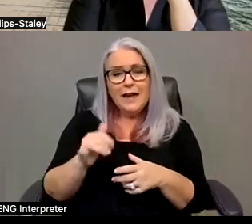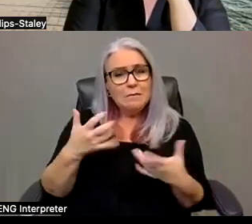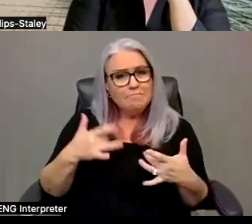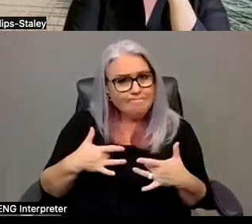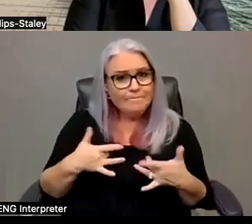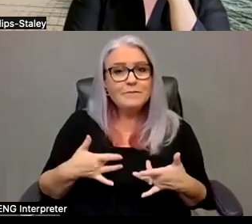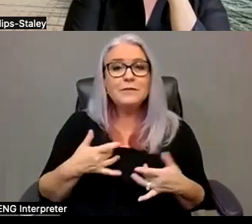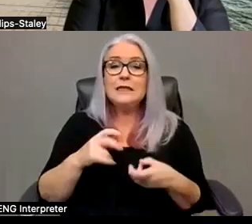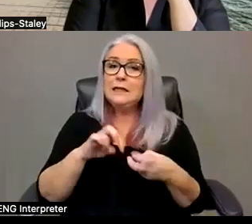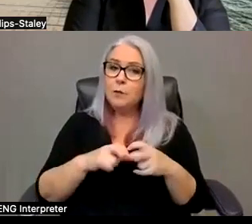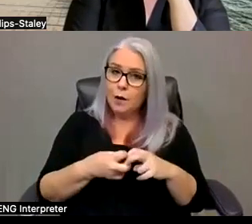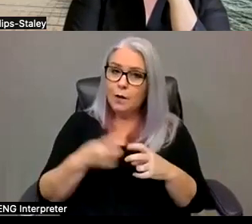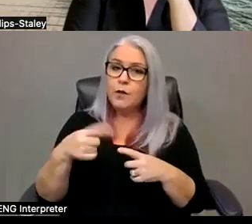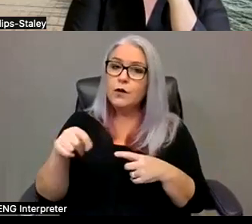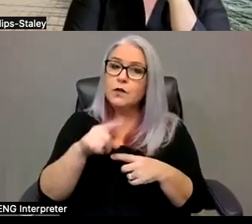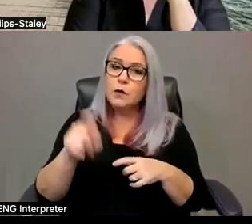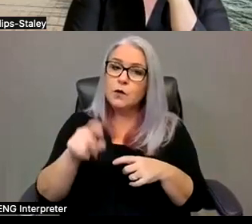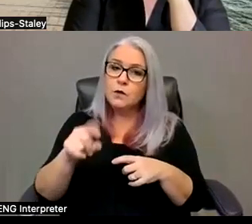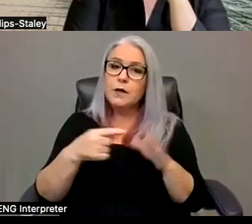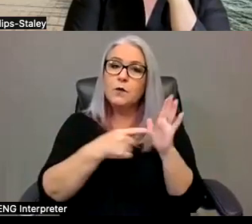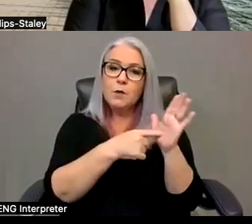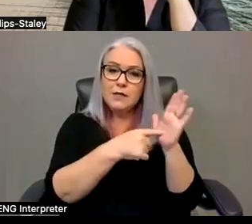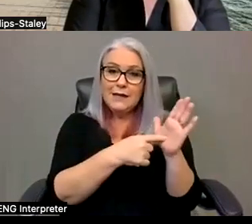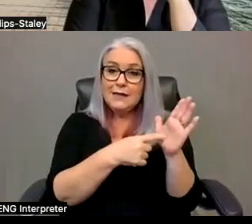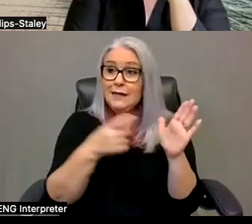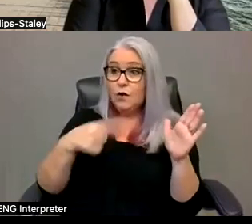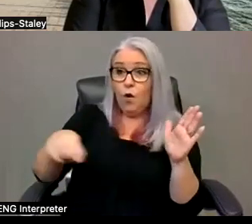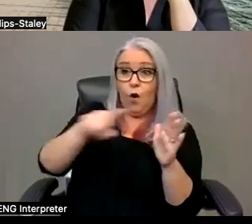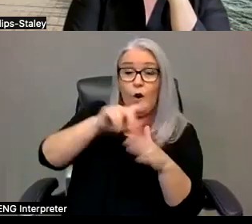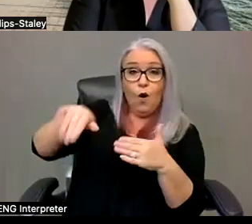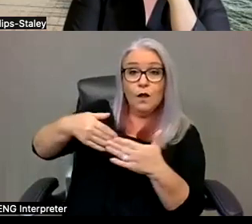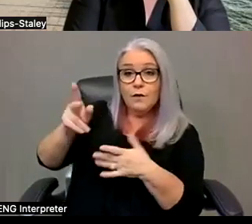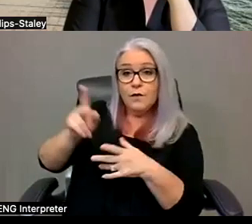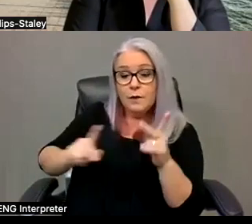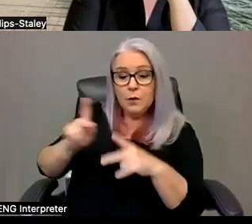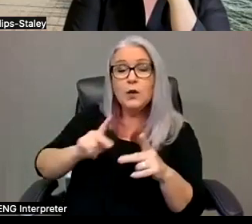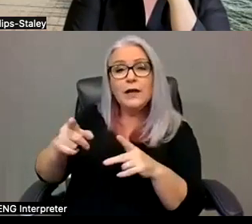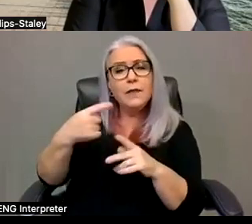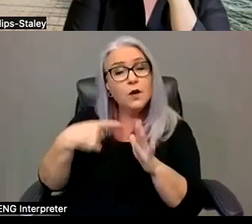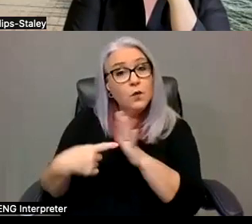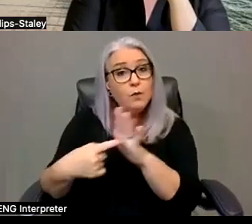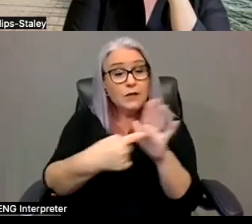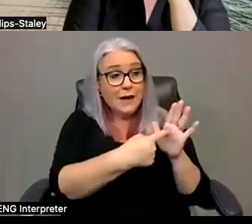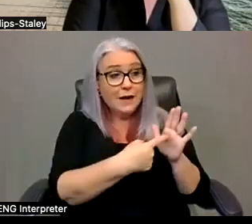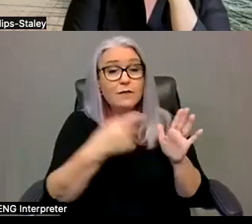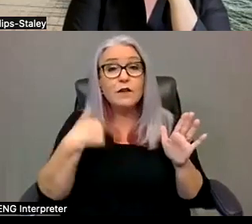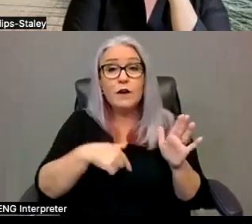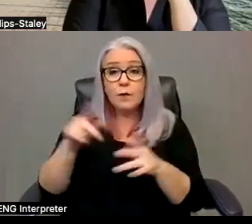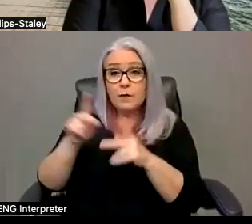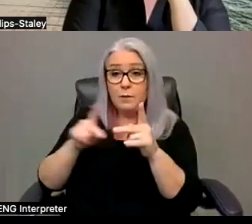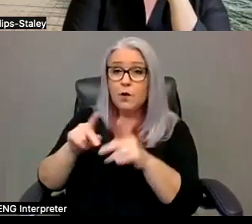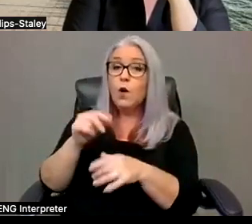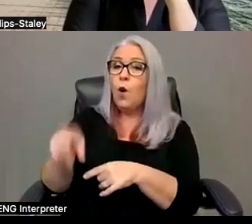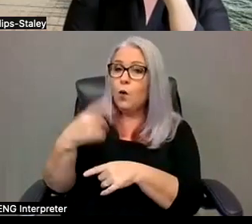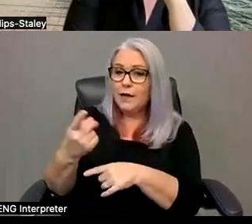problem. They are supposed to be representative of their residents, and they are representatives of the residents that agree